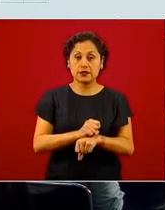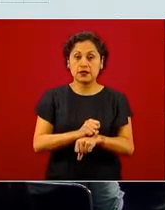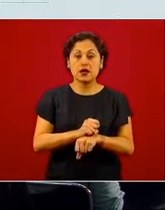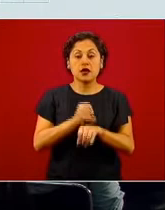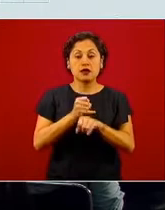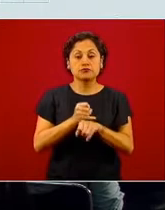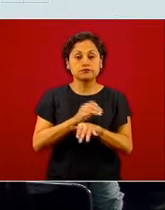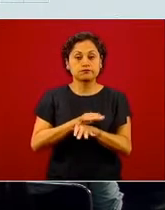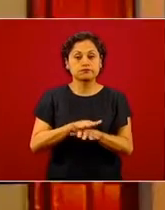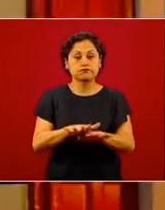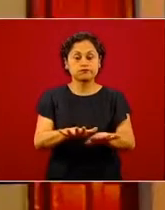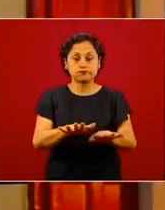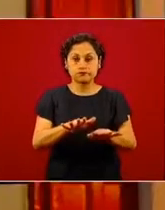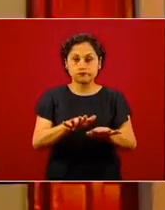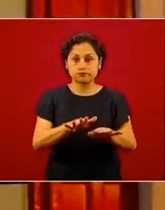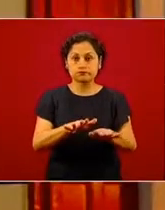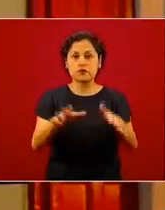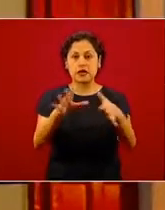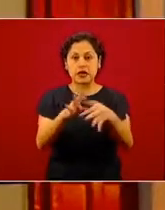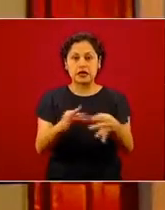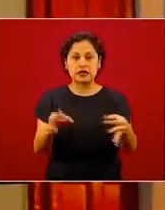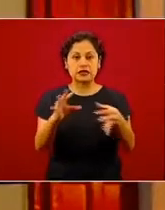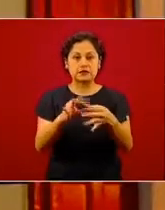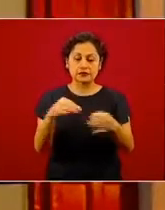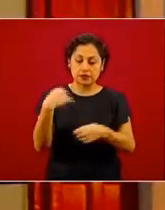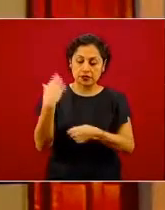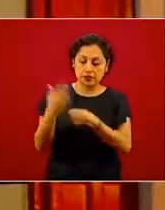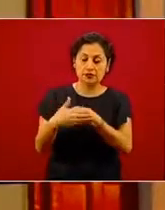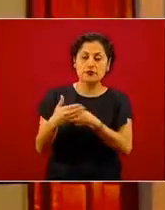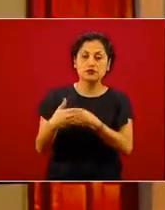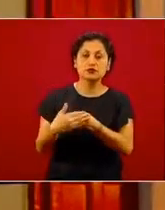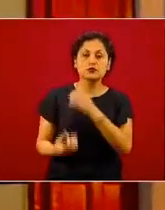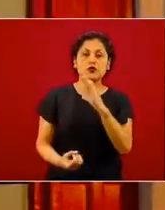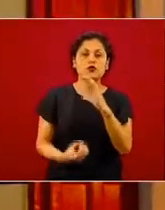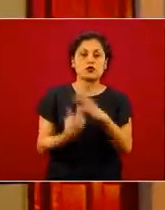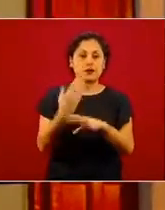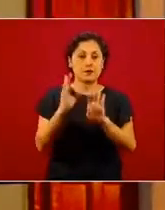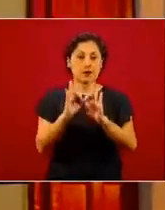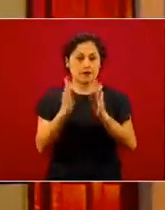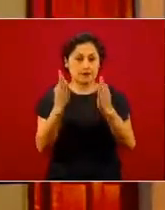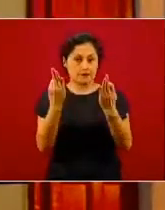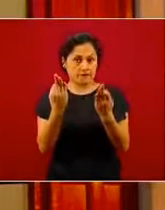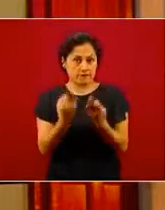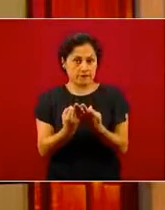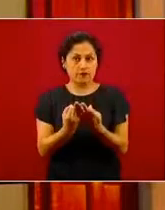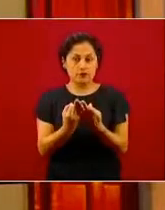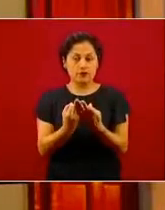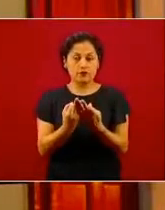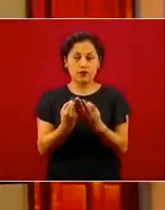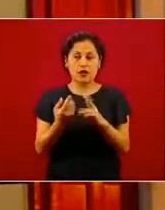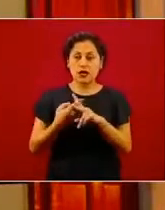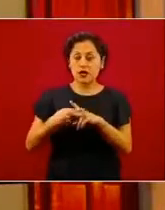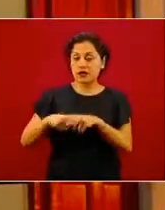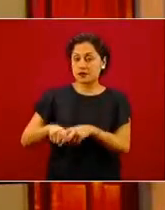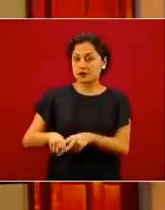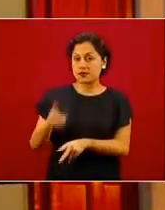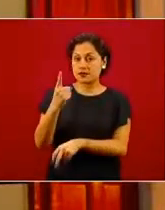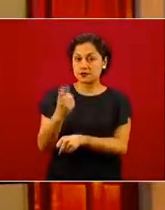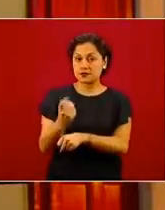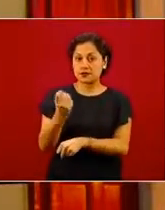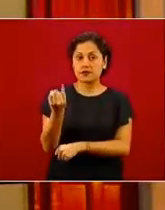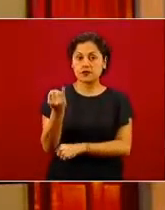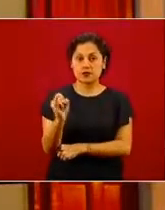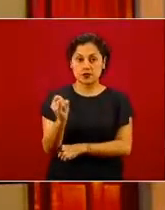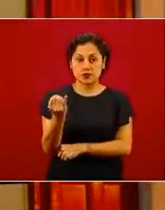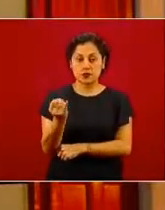This week, specifically, we're going to be talking about the new intervention that is going to be starting as of June